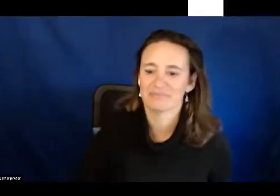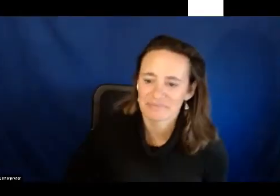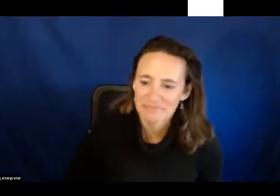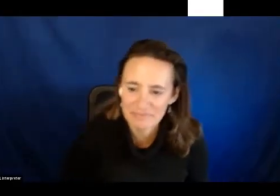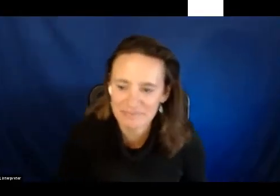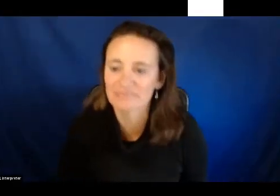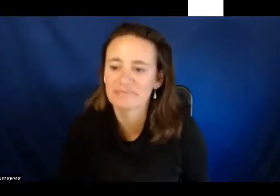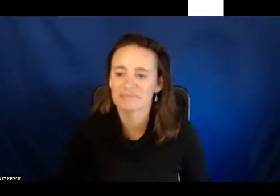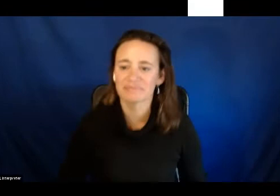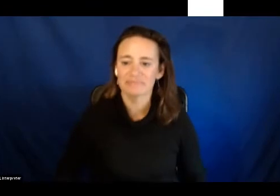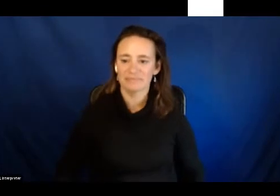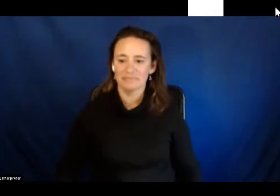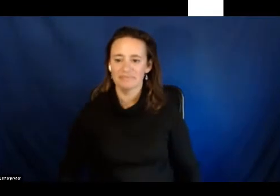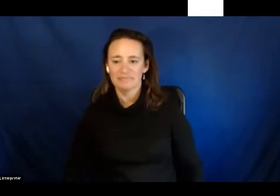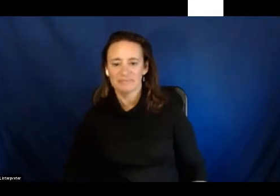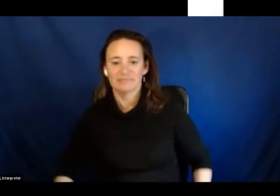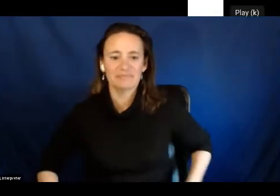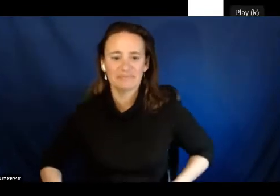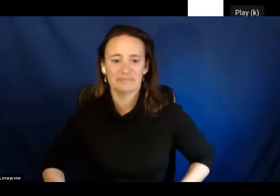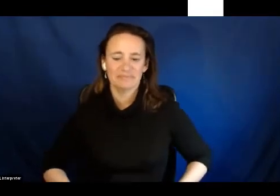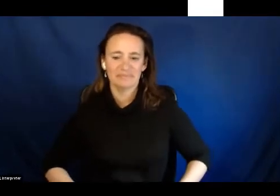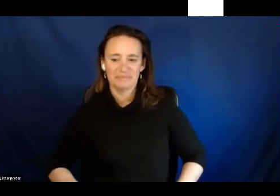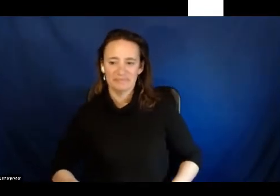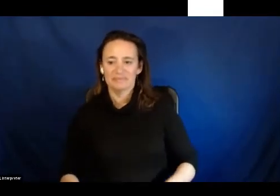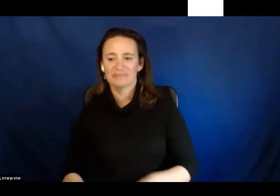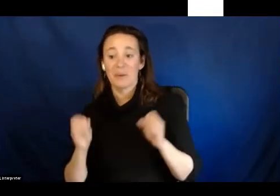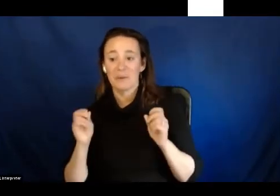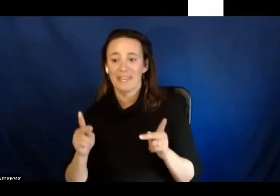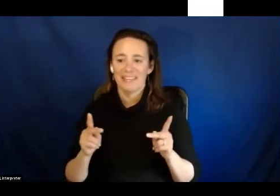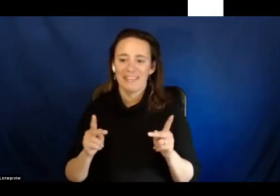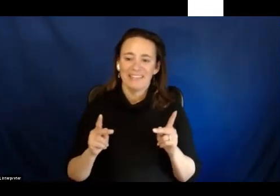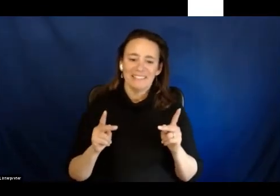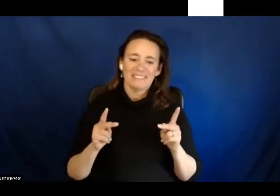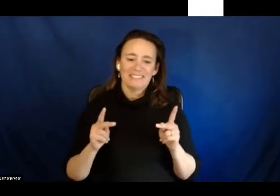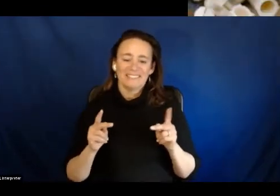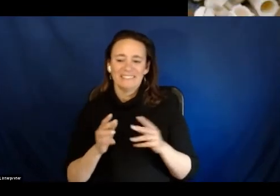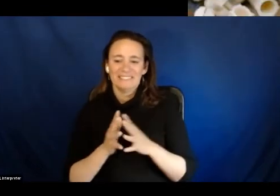till I can't go on? Okay.